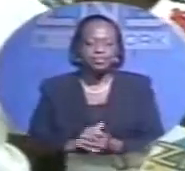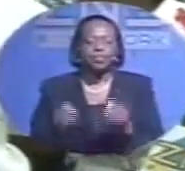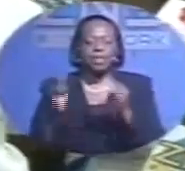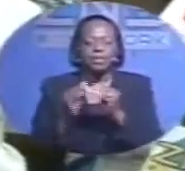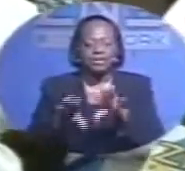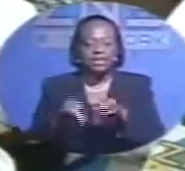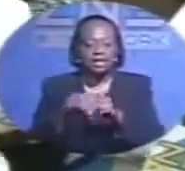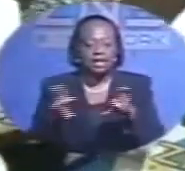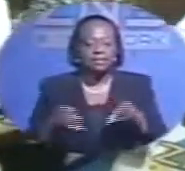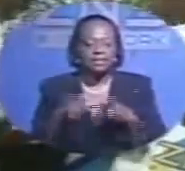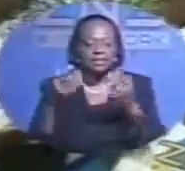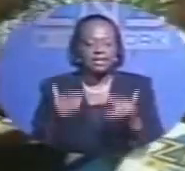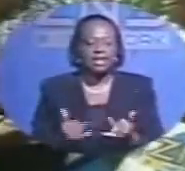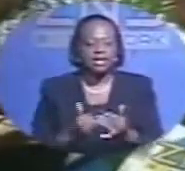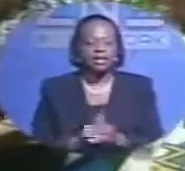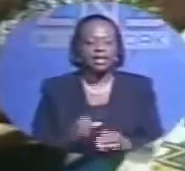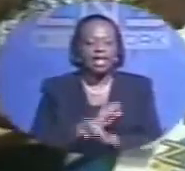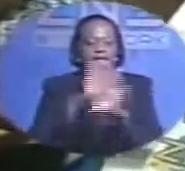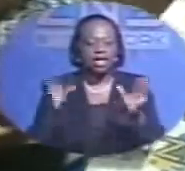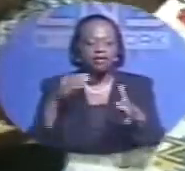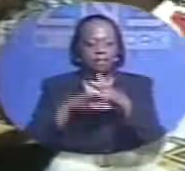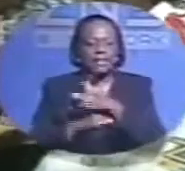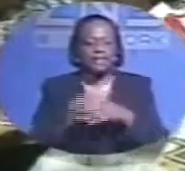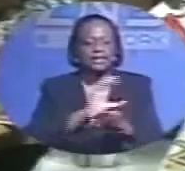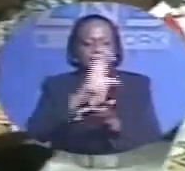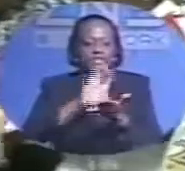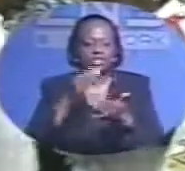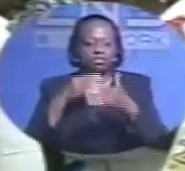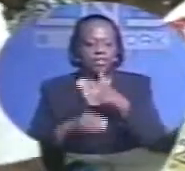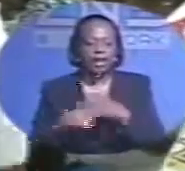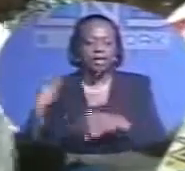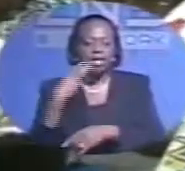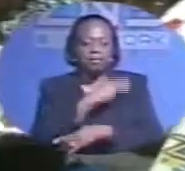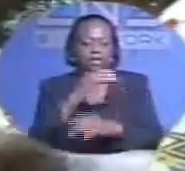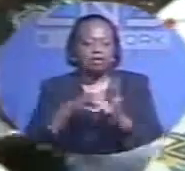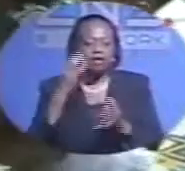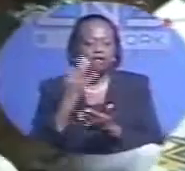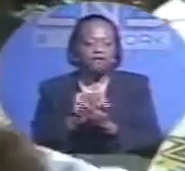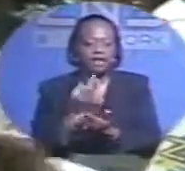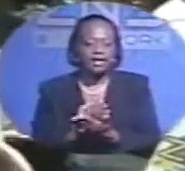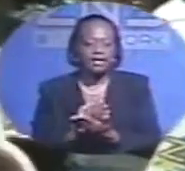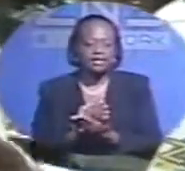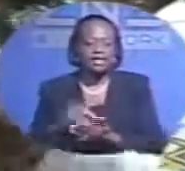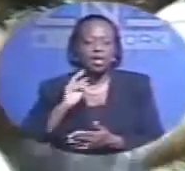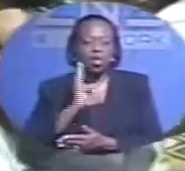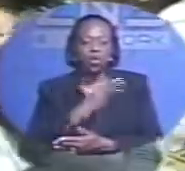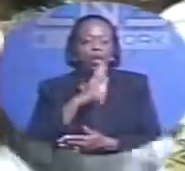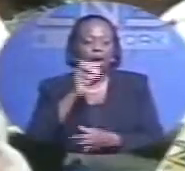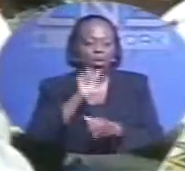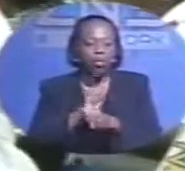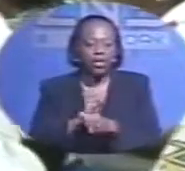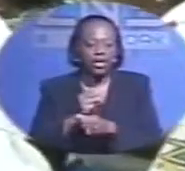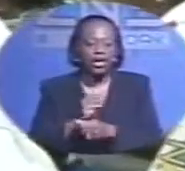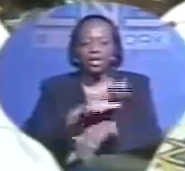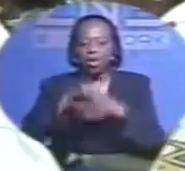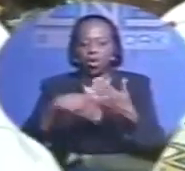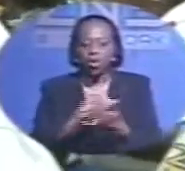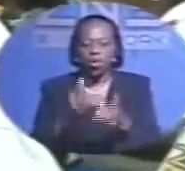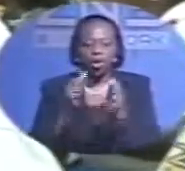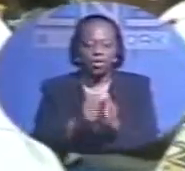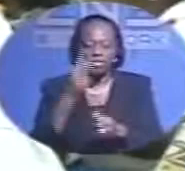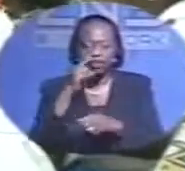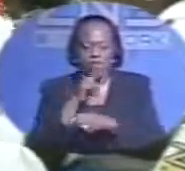place now between the clearing banks and the central bank, the Ministry of Finance. We are working, and all with a